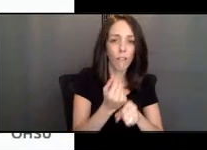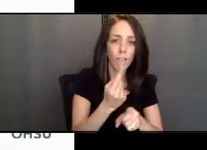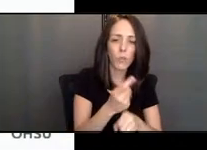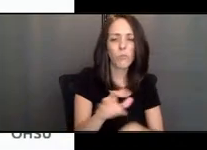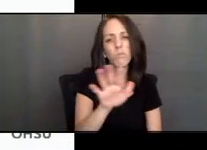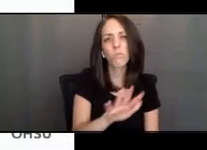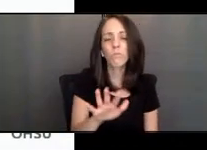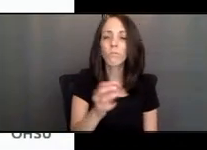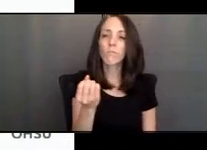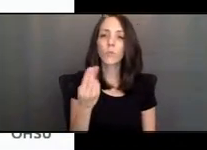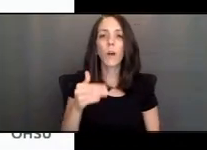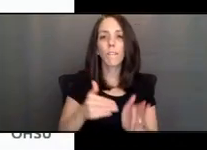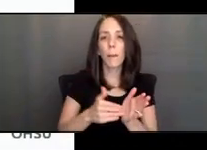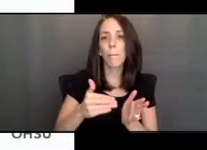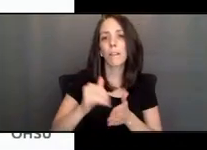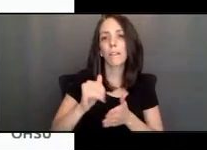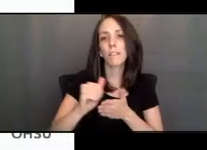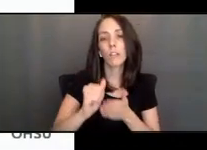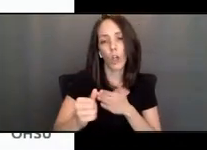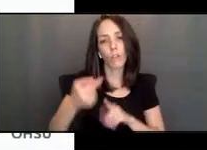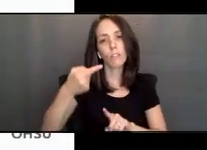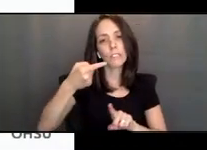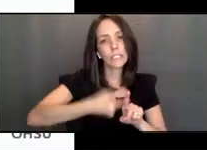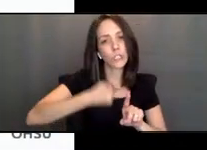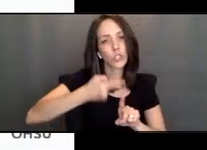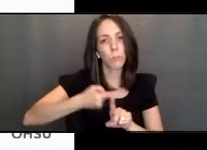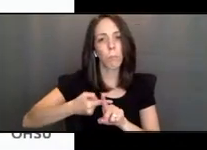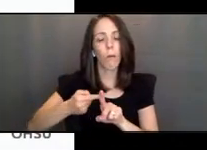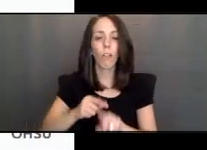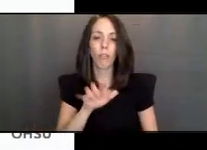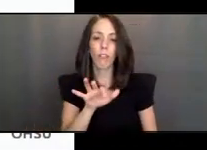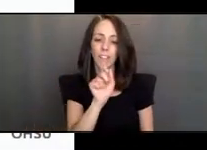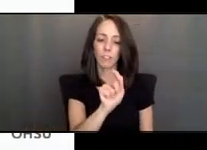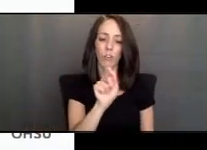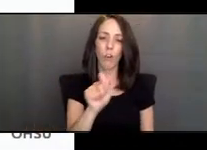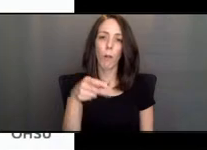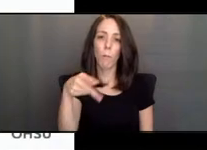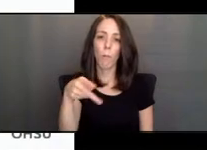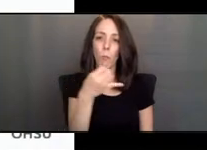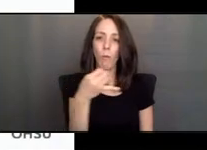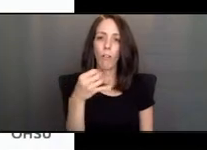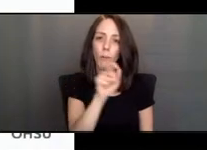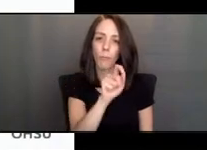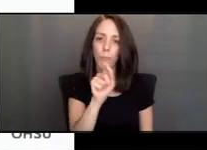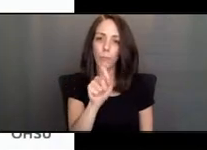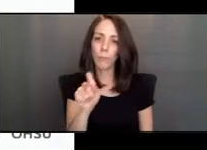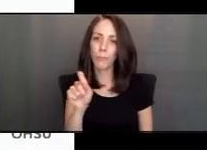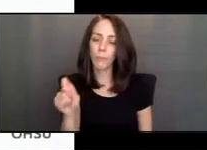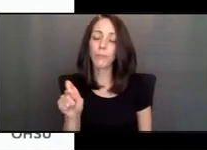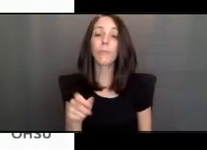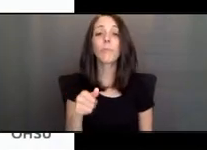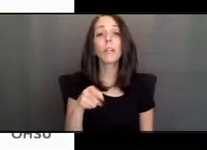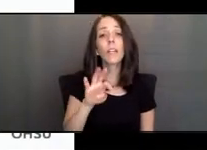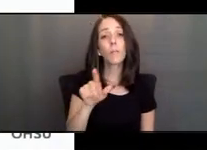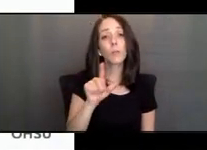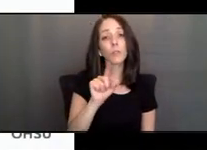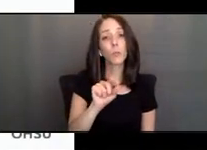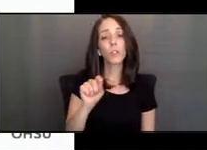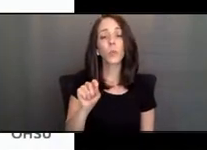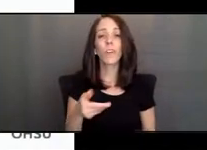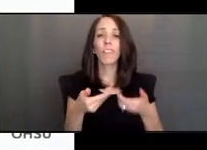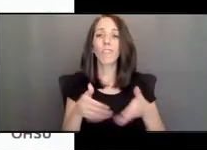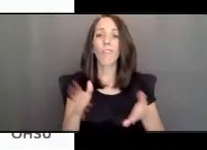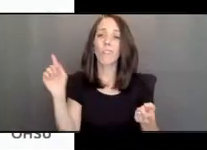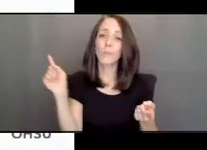month, shown as the dotted purple line. In April 2020, we recorded a loss of $68